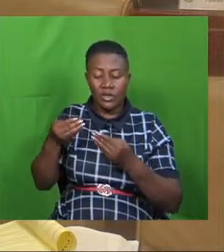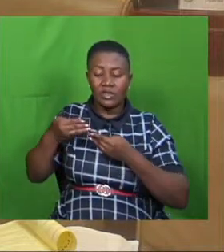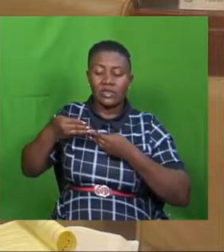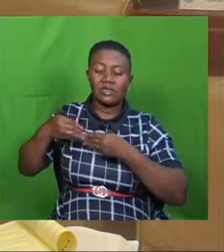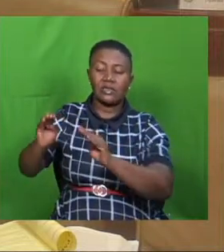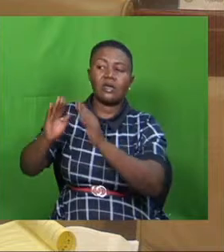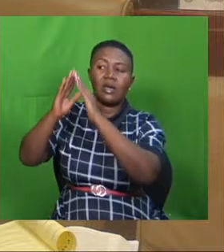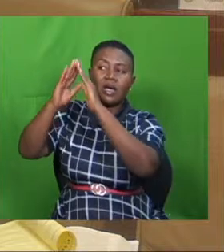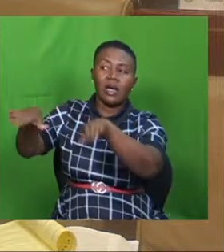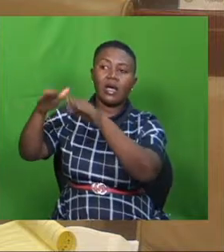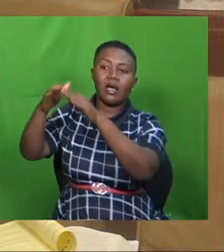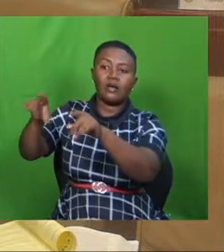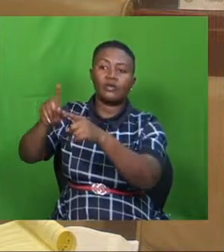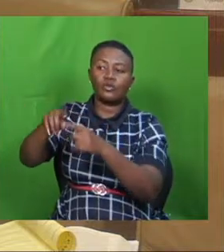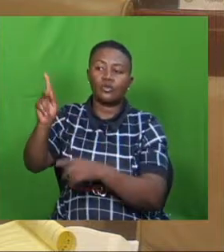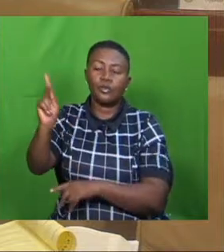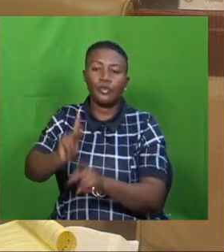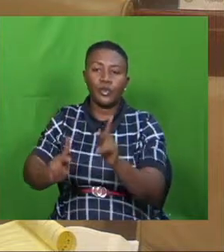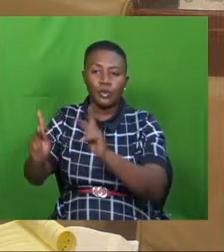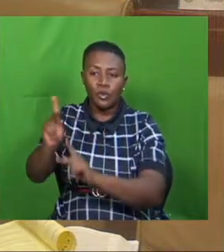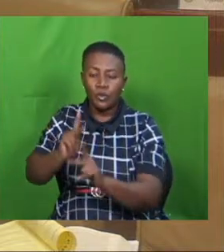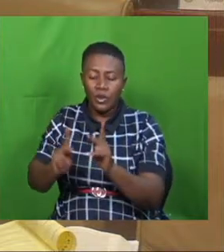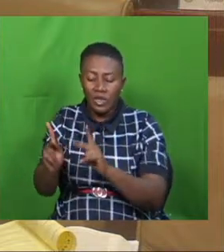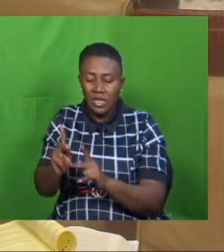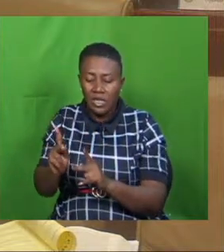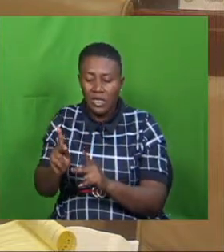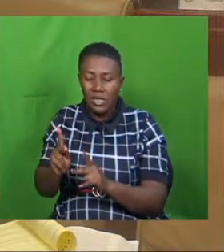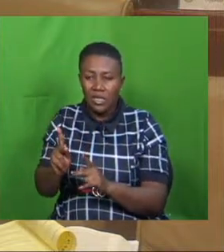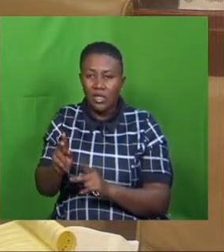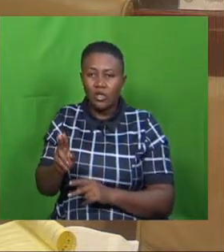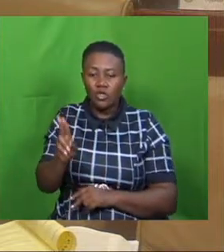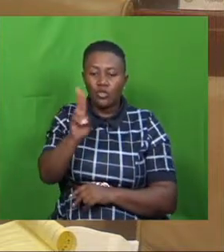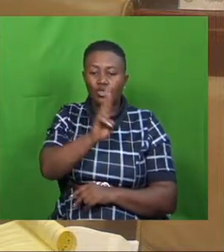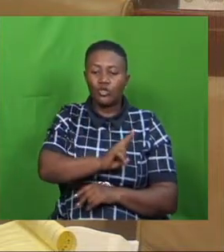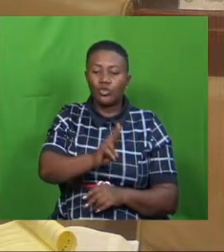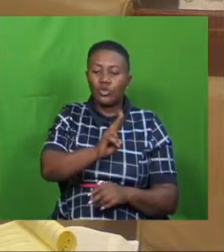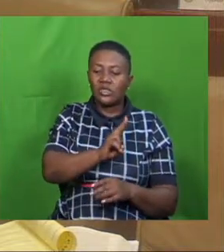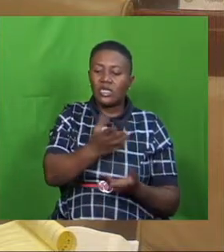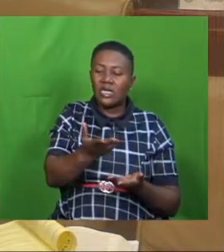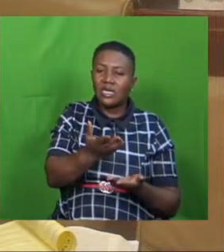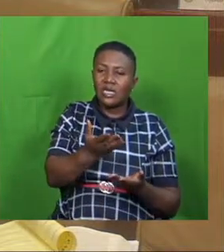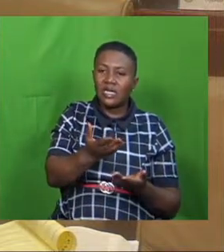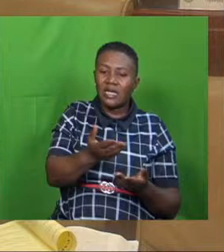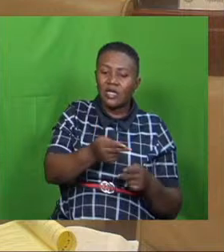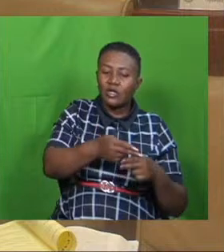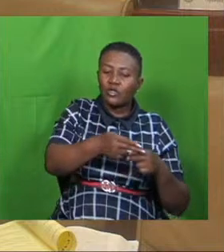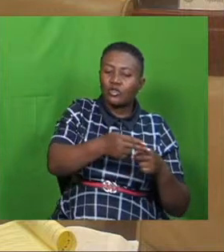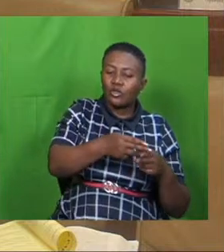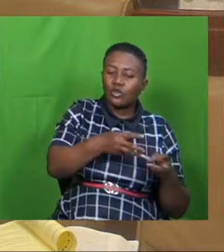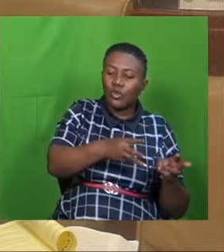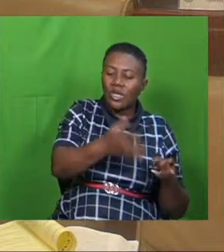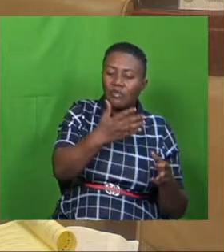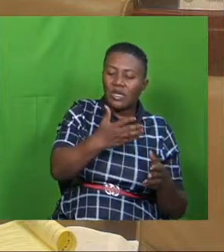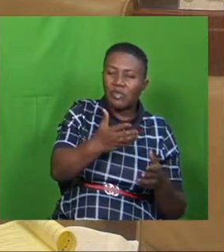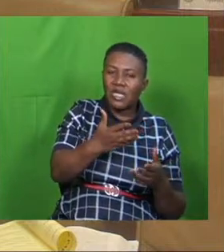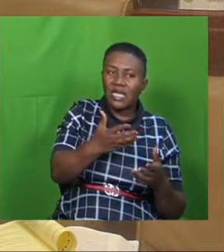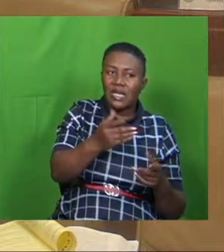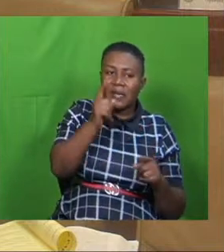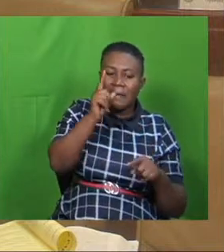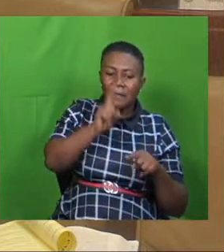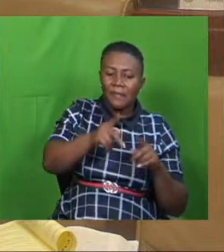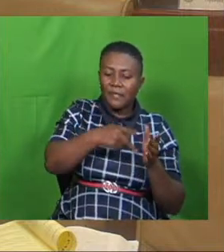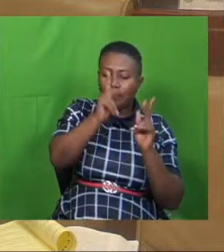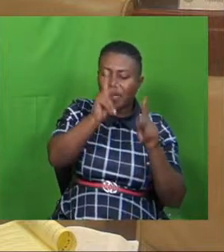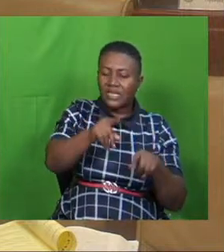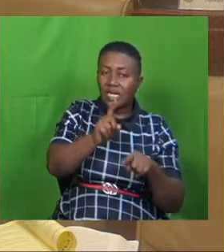good people on the back of a credible mortgage arrangement founded on their own money called the